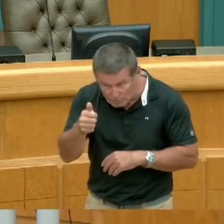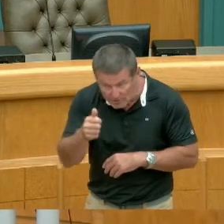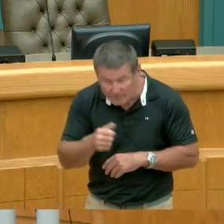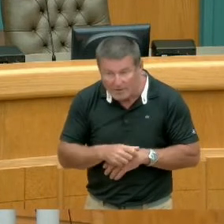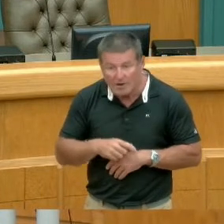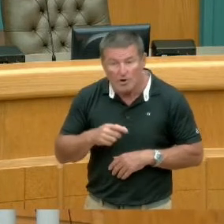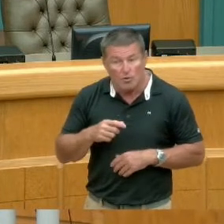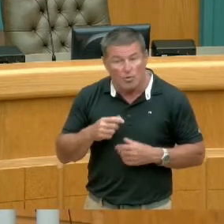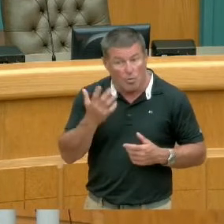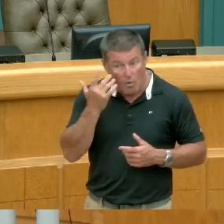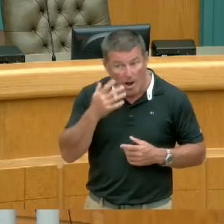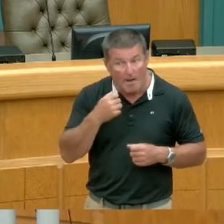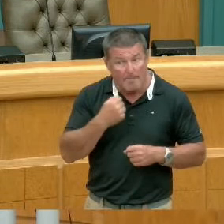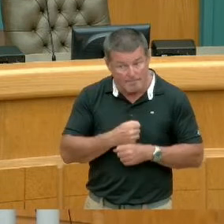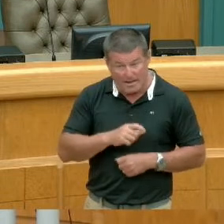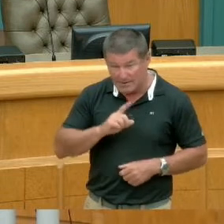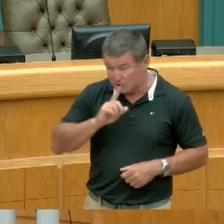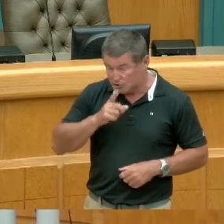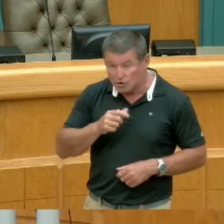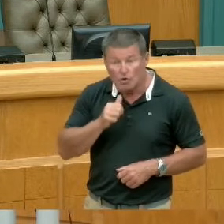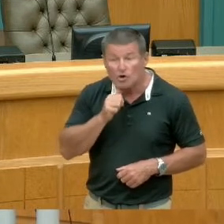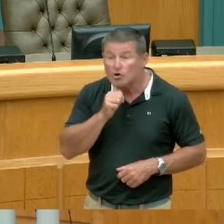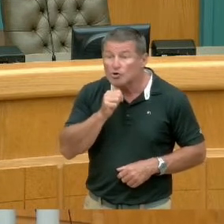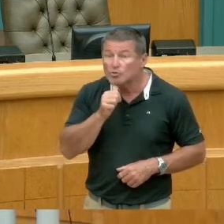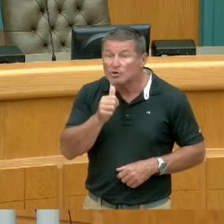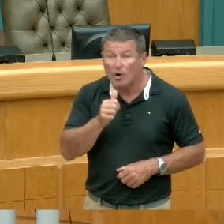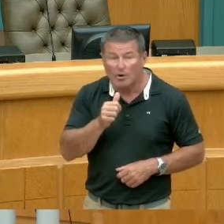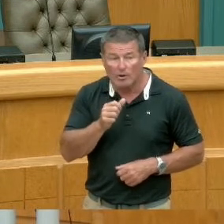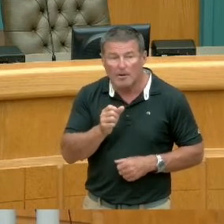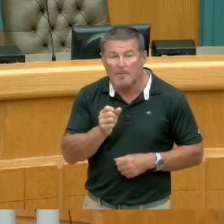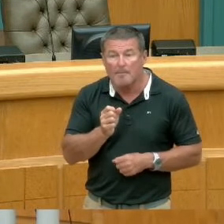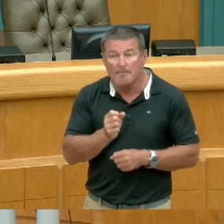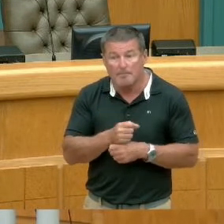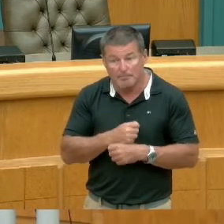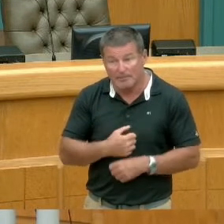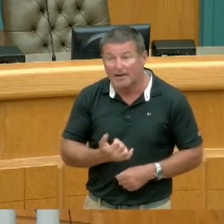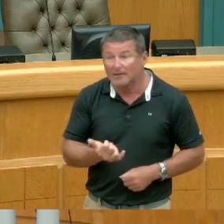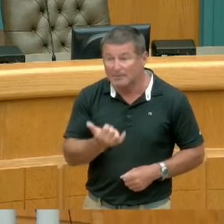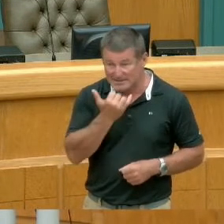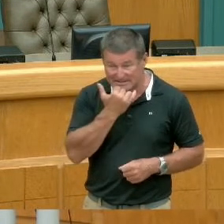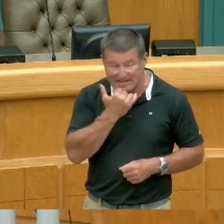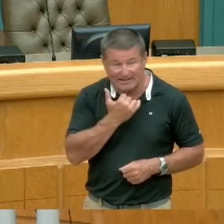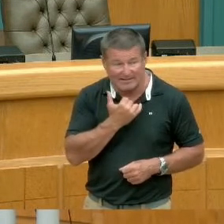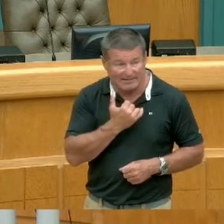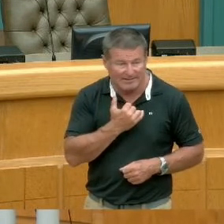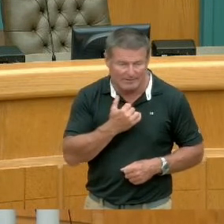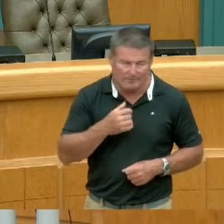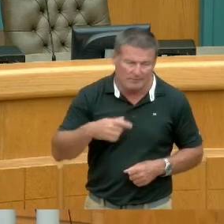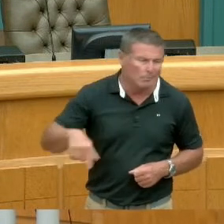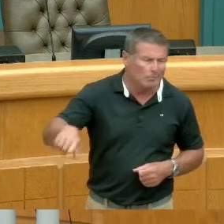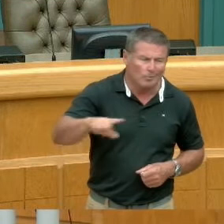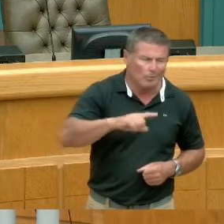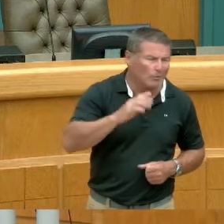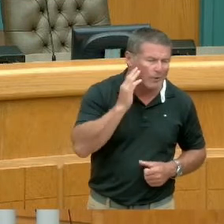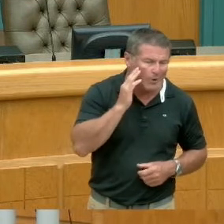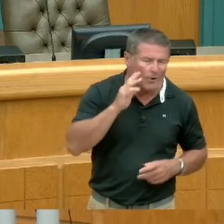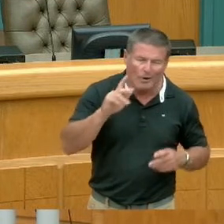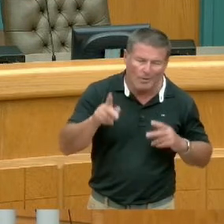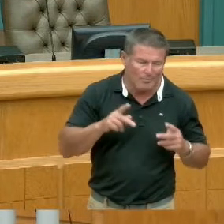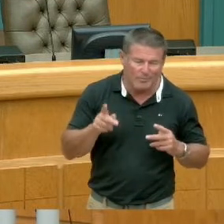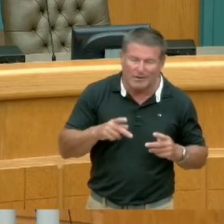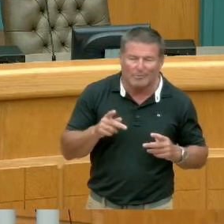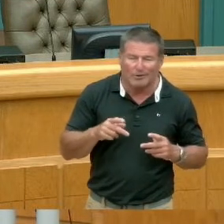make certain that we do not repeat the mistakes that we all know happen when